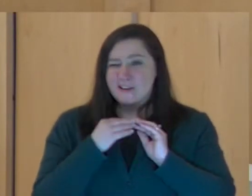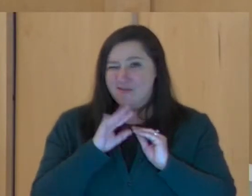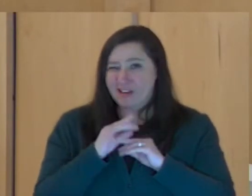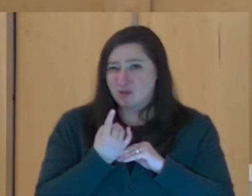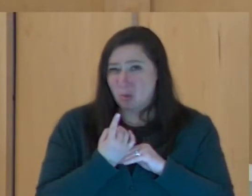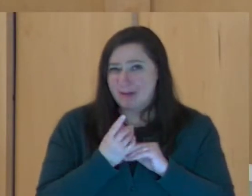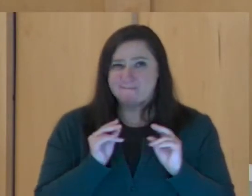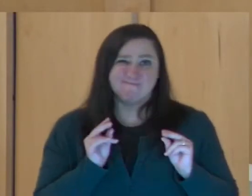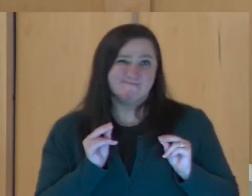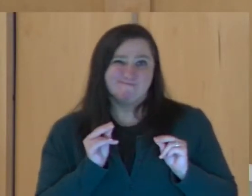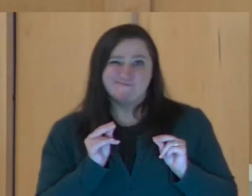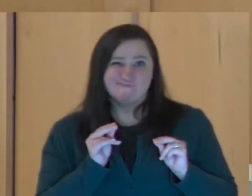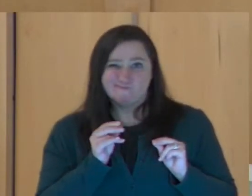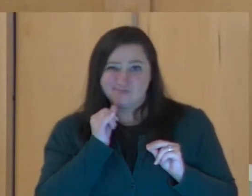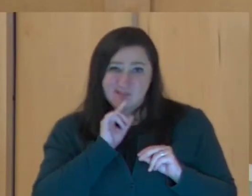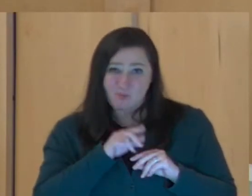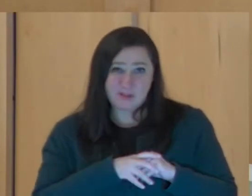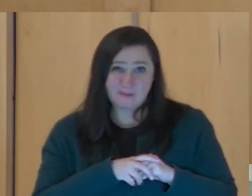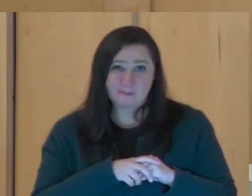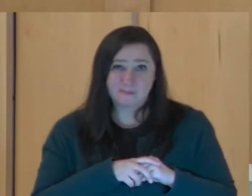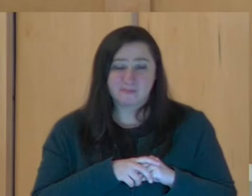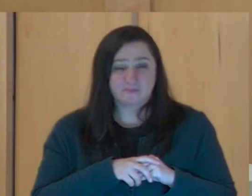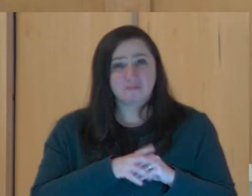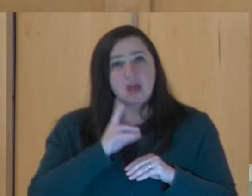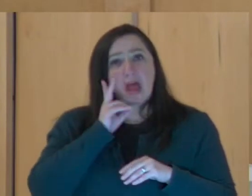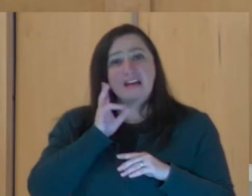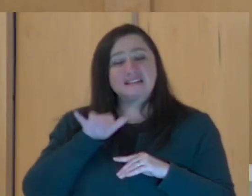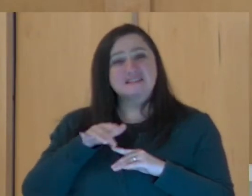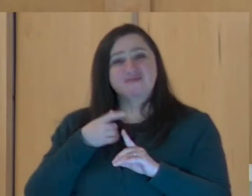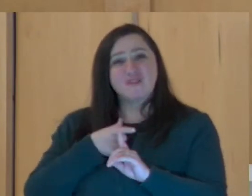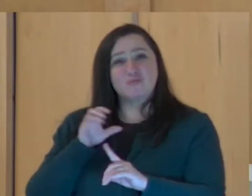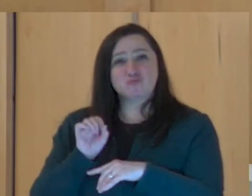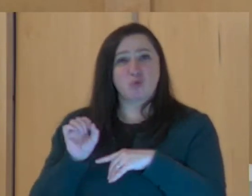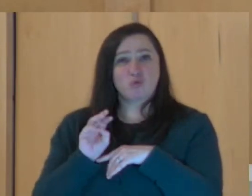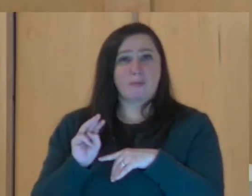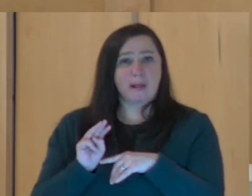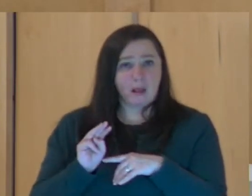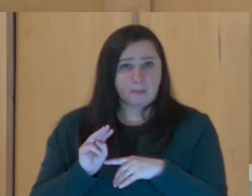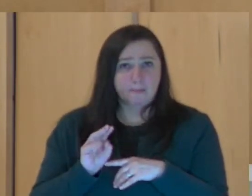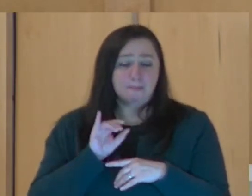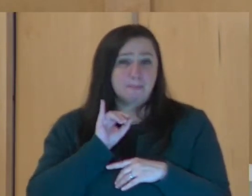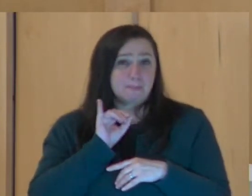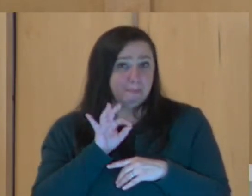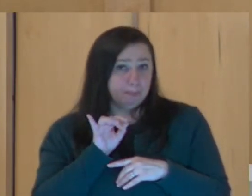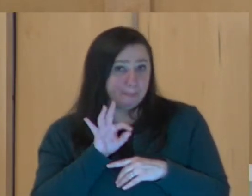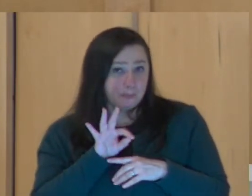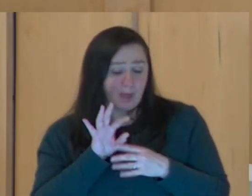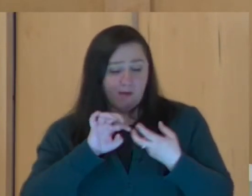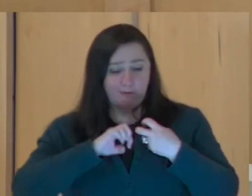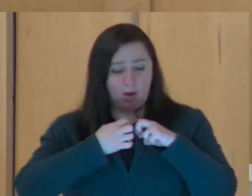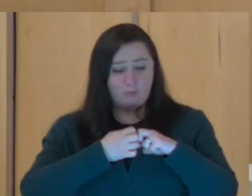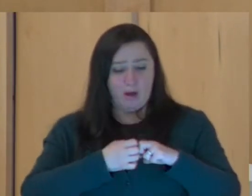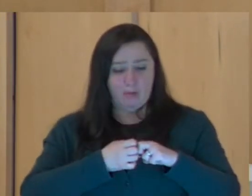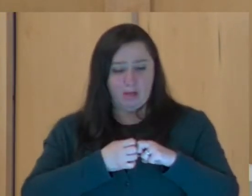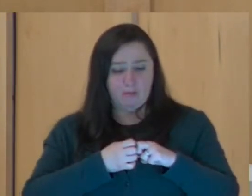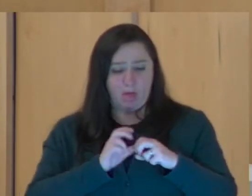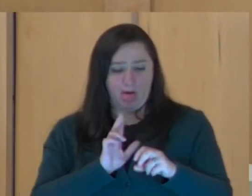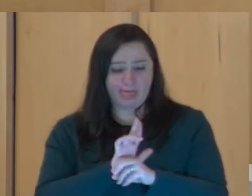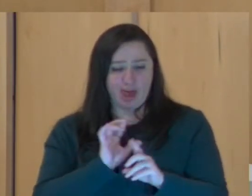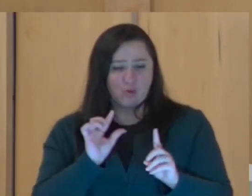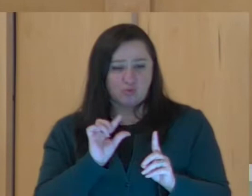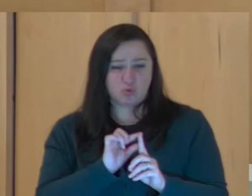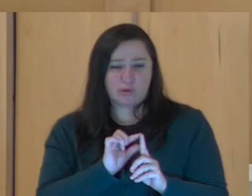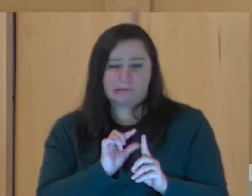to the bottom of it. Even though that's what I see on social media, that so if the problem is somebody drops a word they never should have